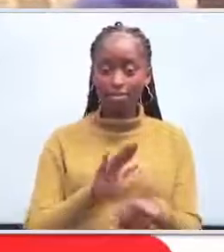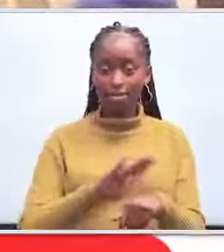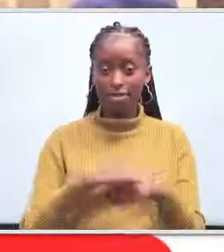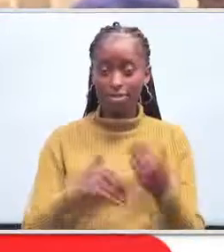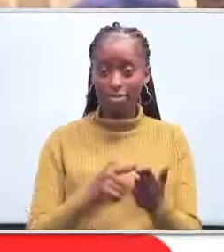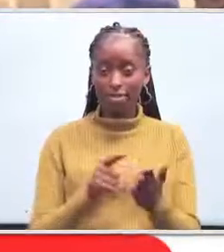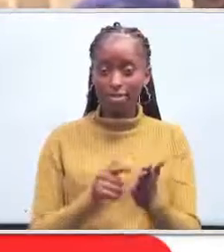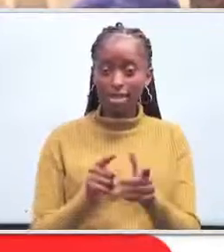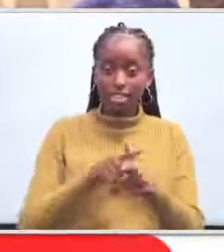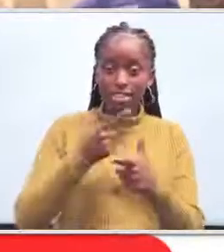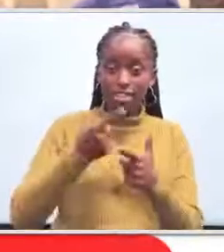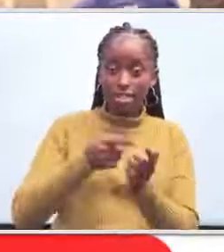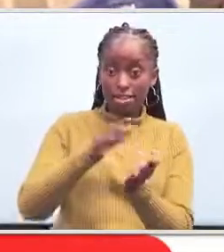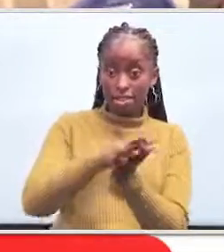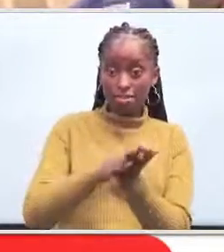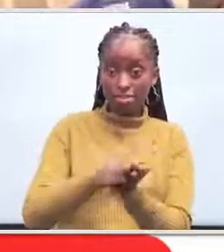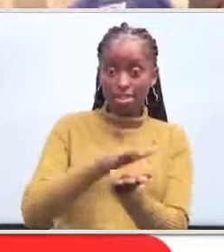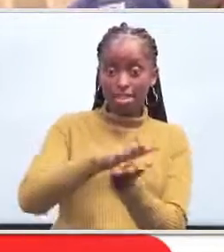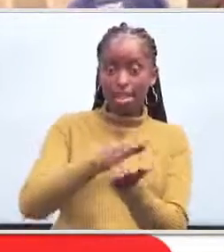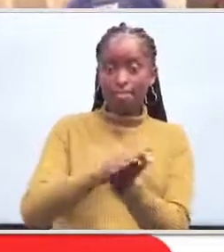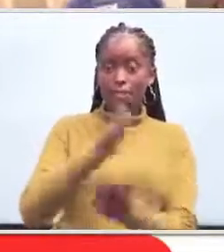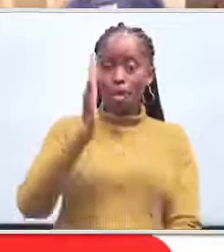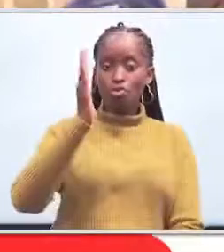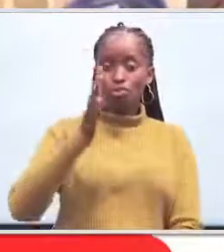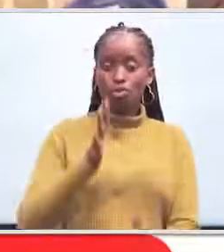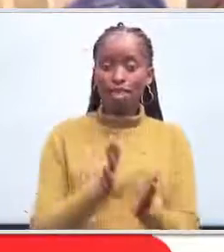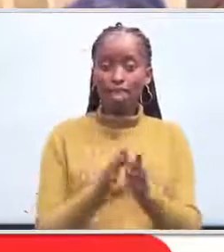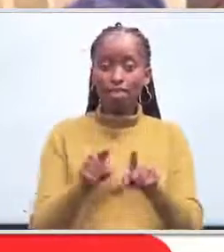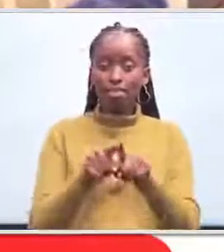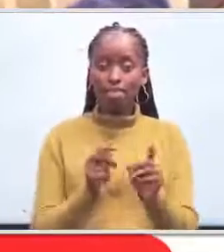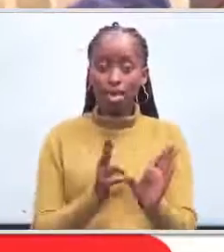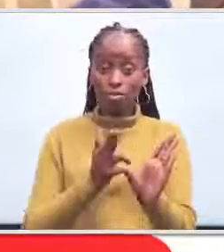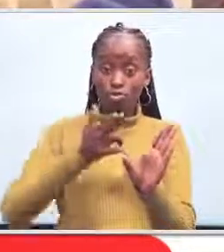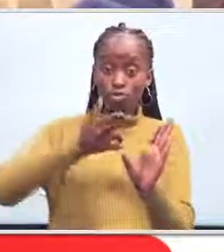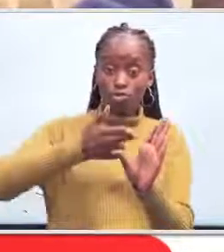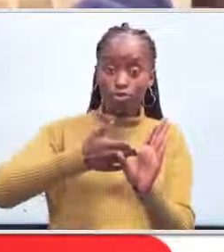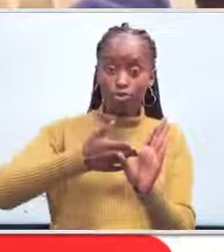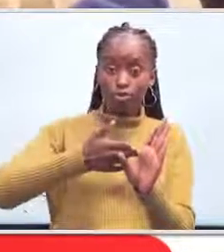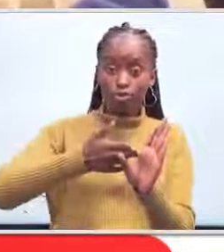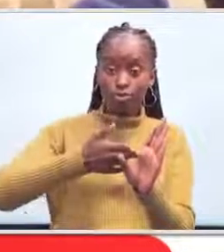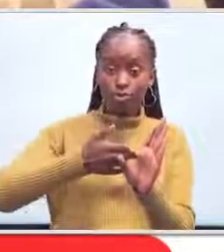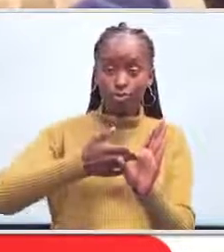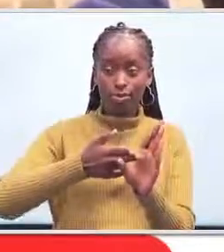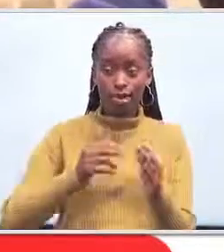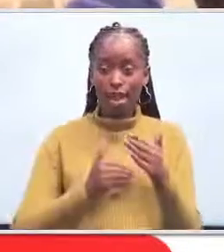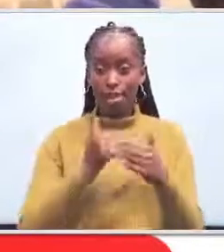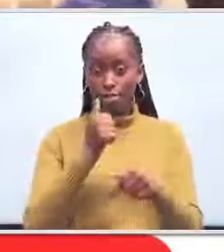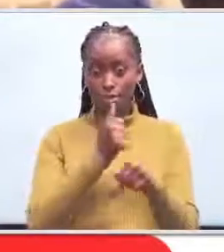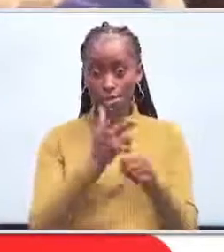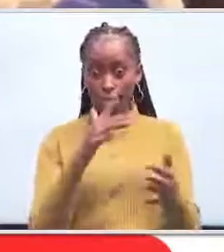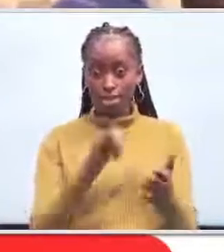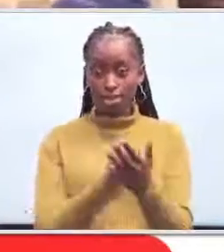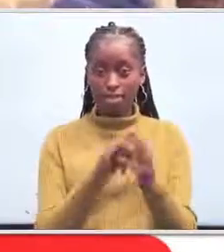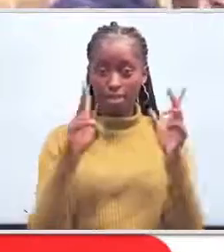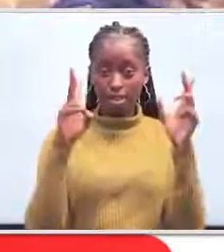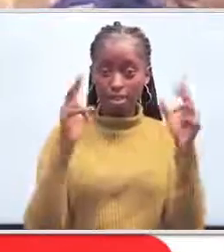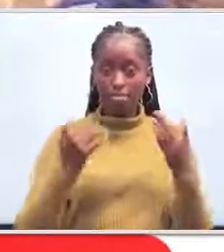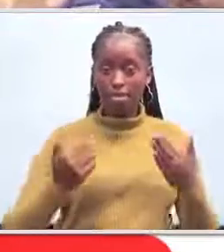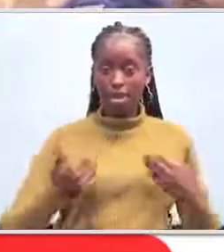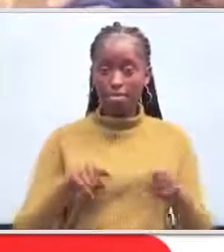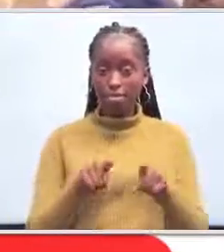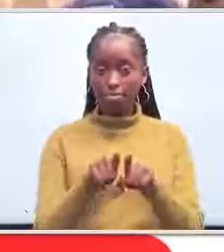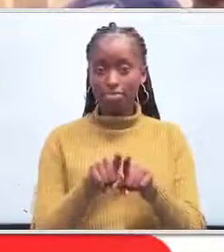eventually splashes the petrol into those houses. So after doing that, he issues some threats